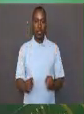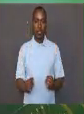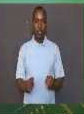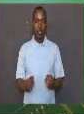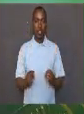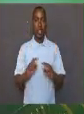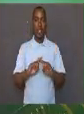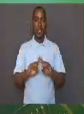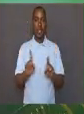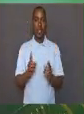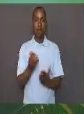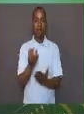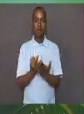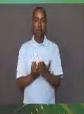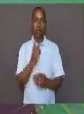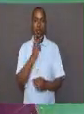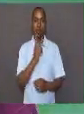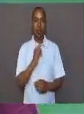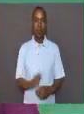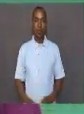different forms of life.